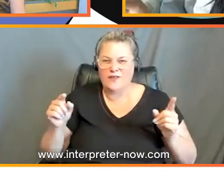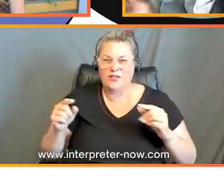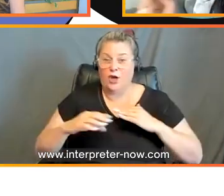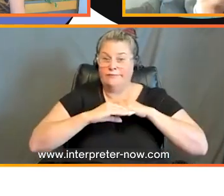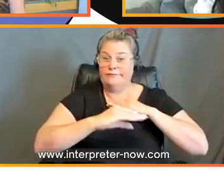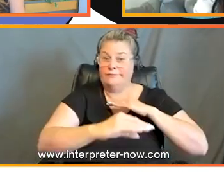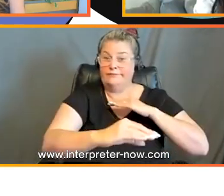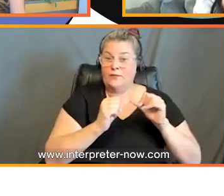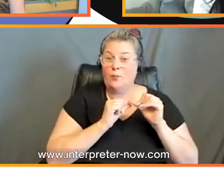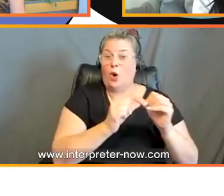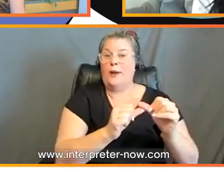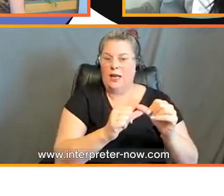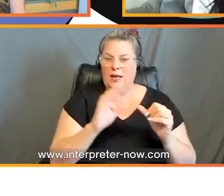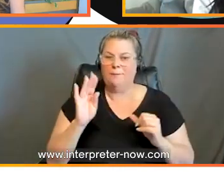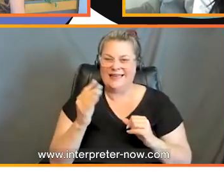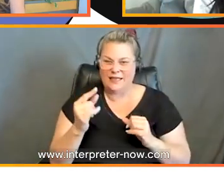permanent. These are